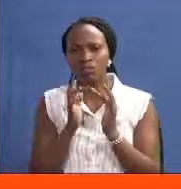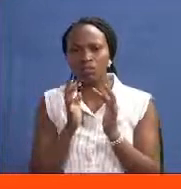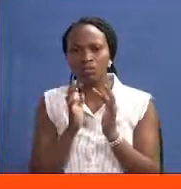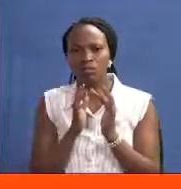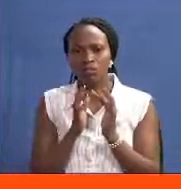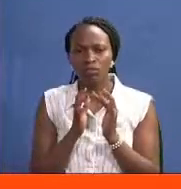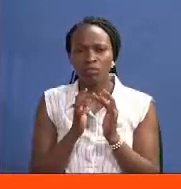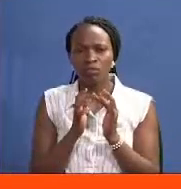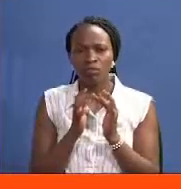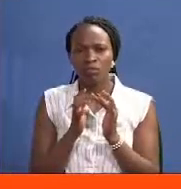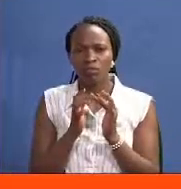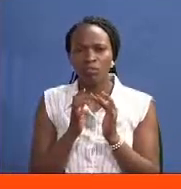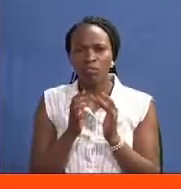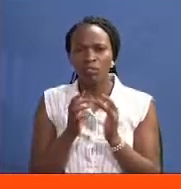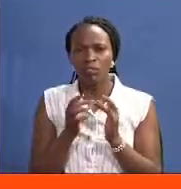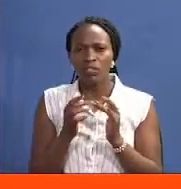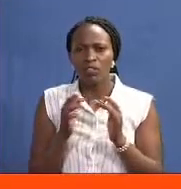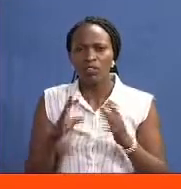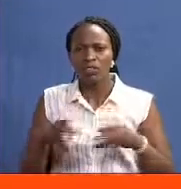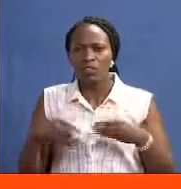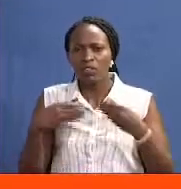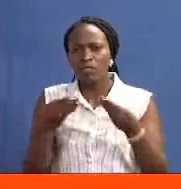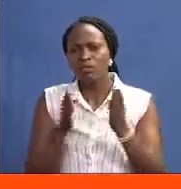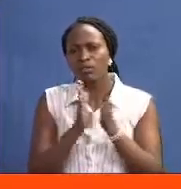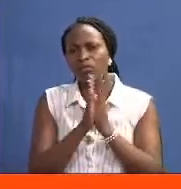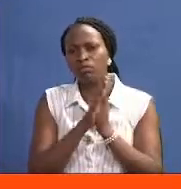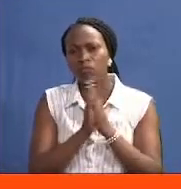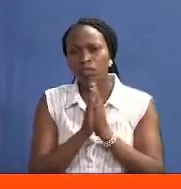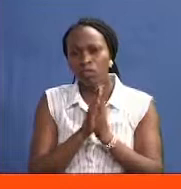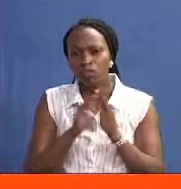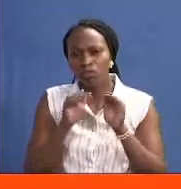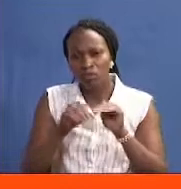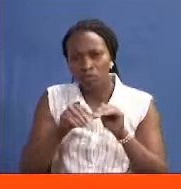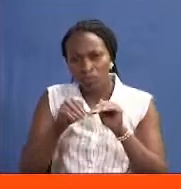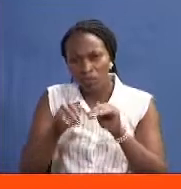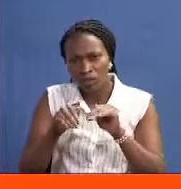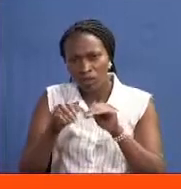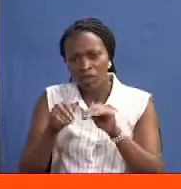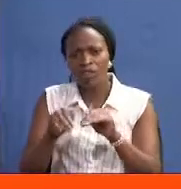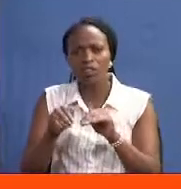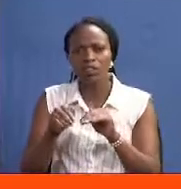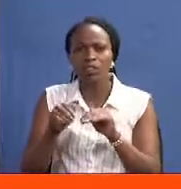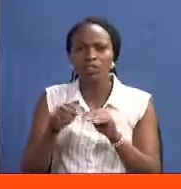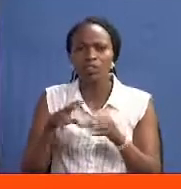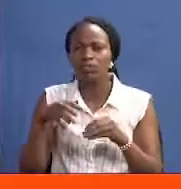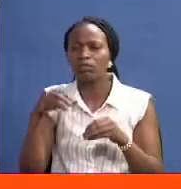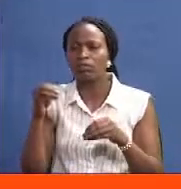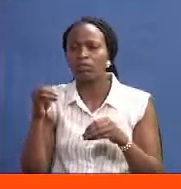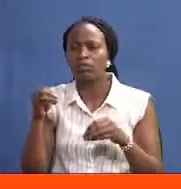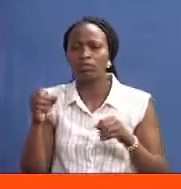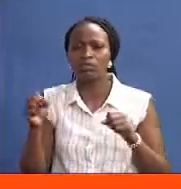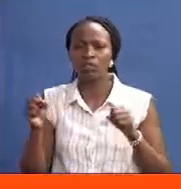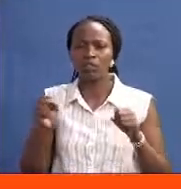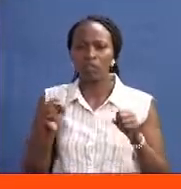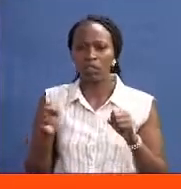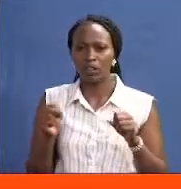had the mandate to actually bring out a story, follow it up, and actually be able to evoke some reaction even from authorities